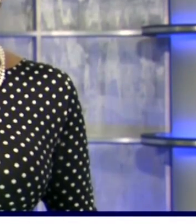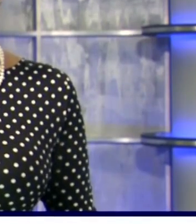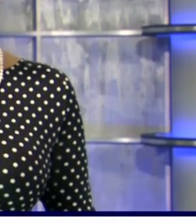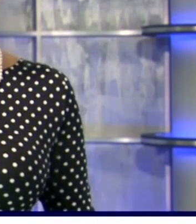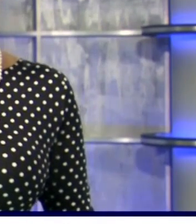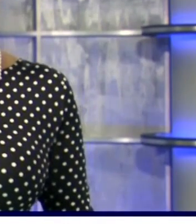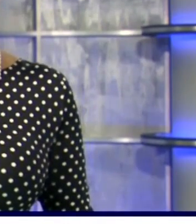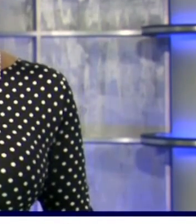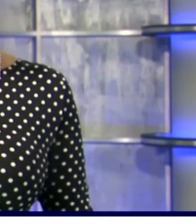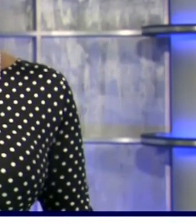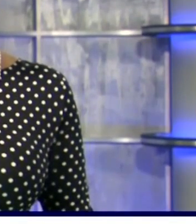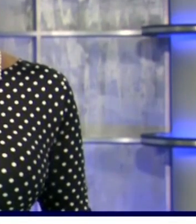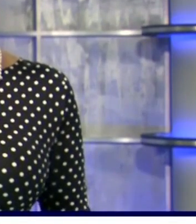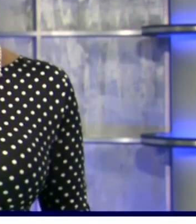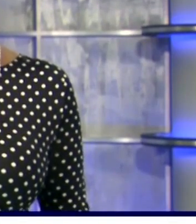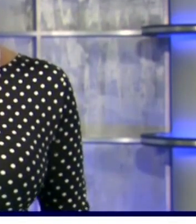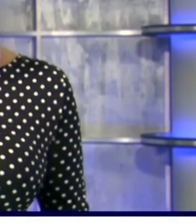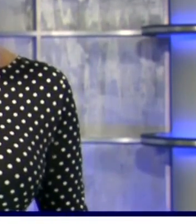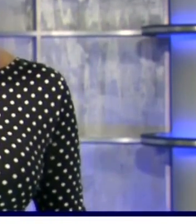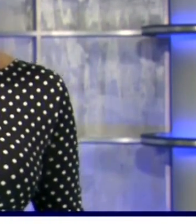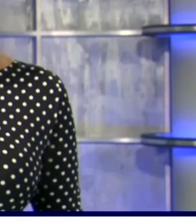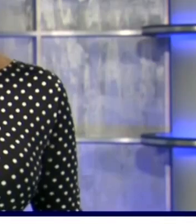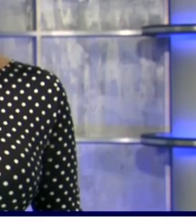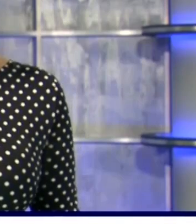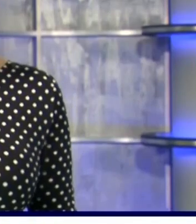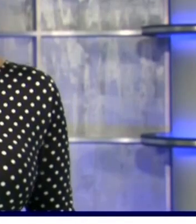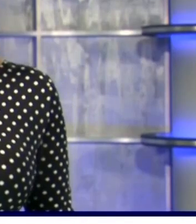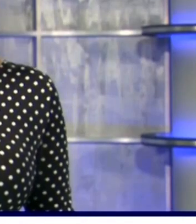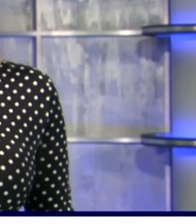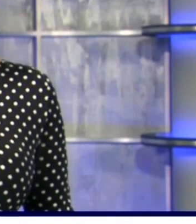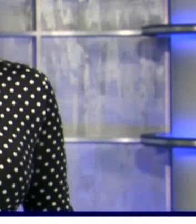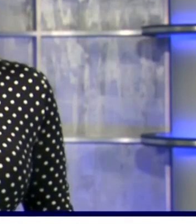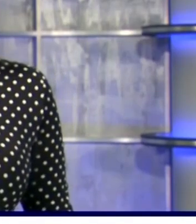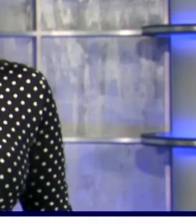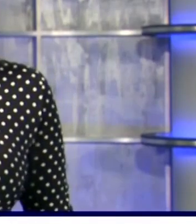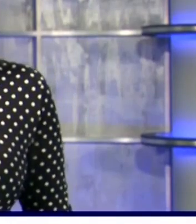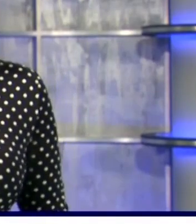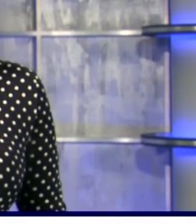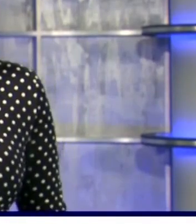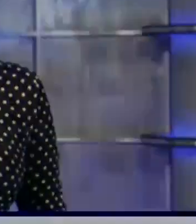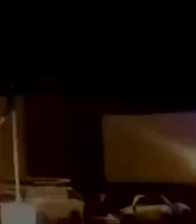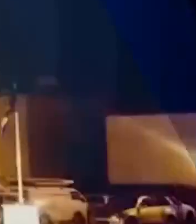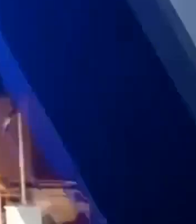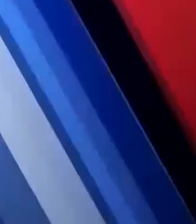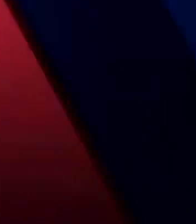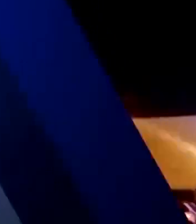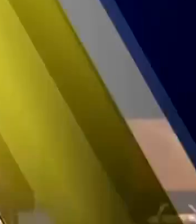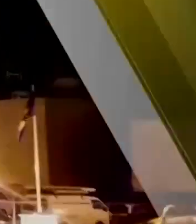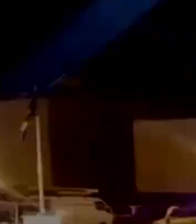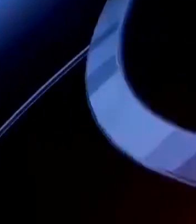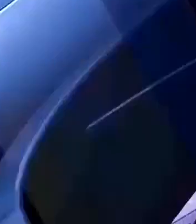in sports, All Saints and Mount Tabor in the early lead of Knapsack.